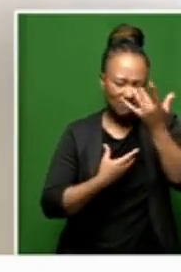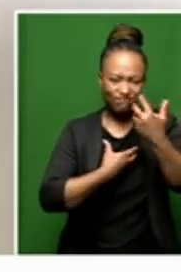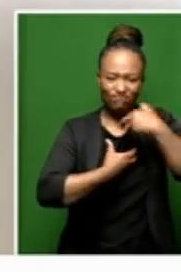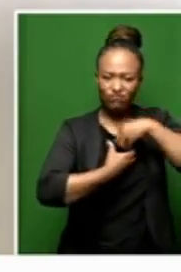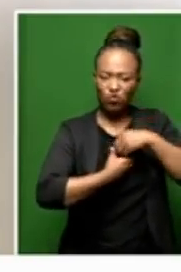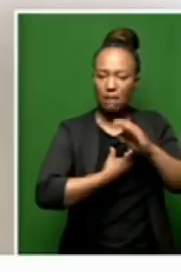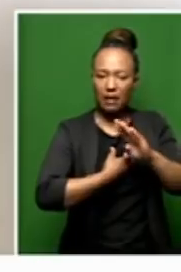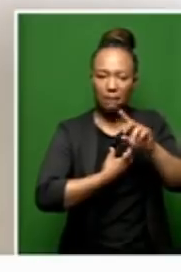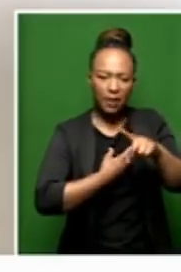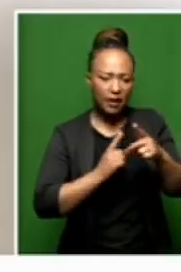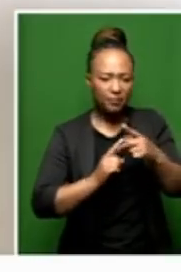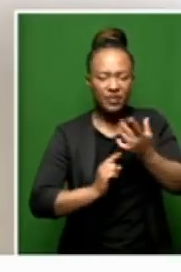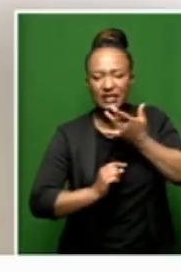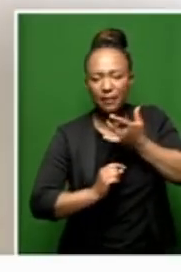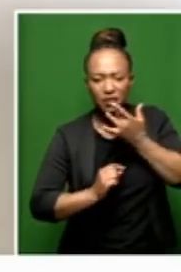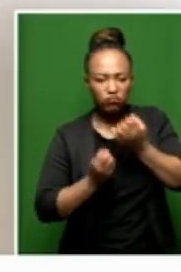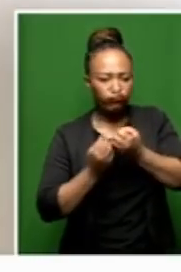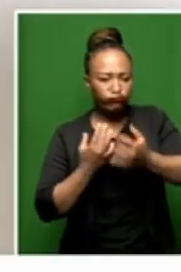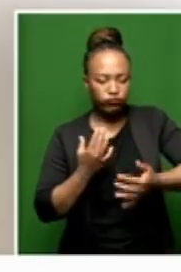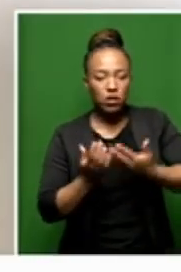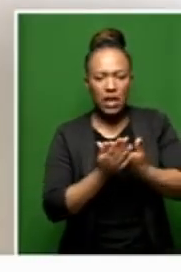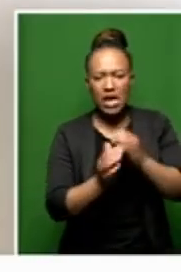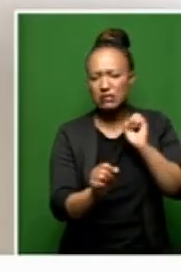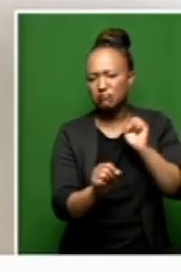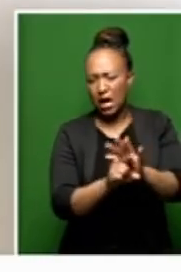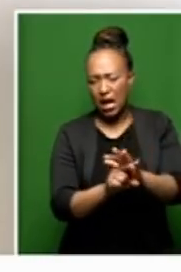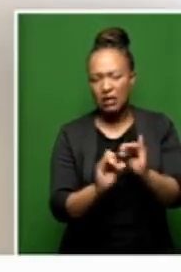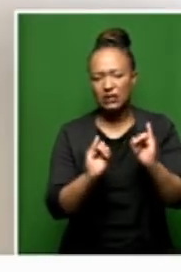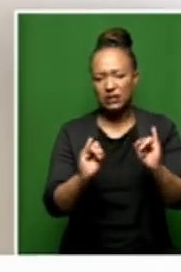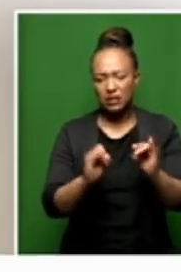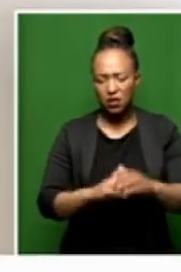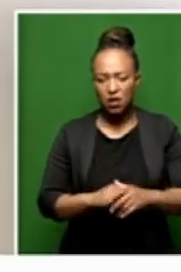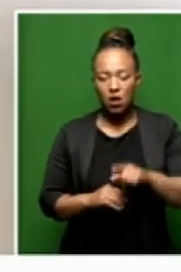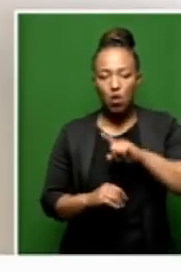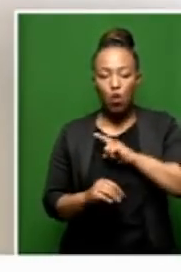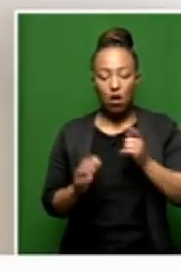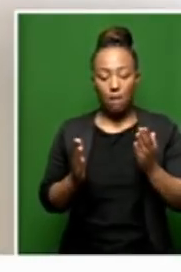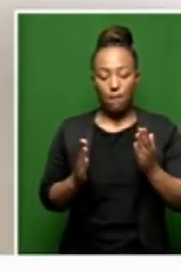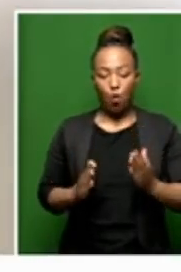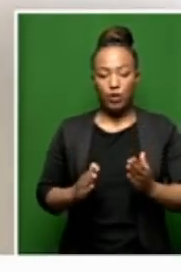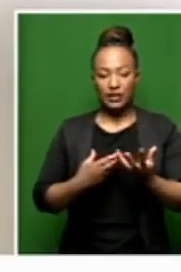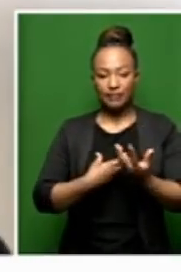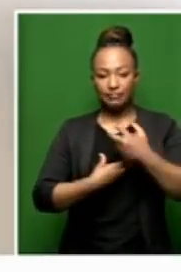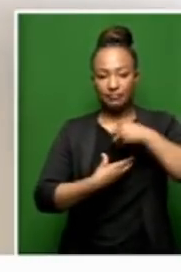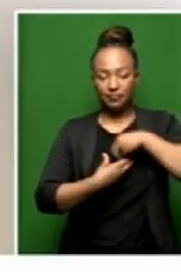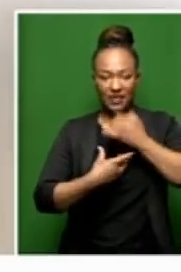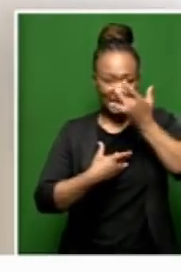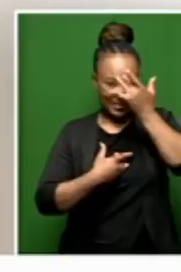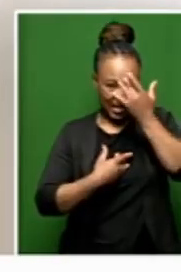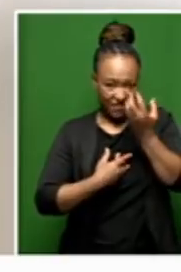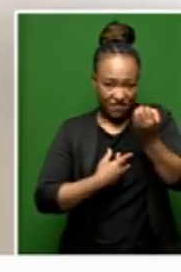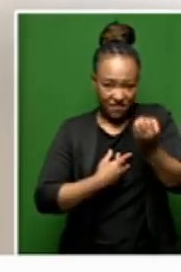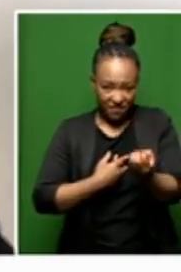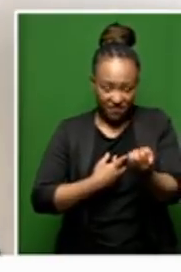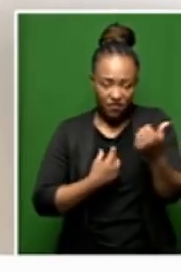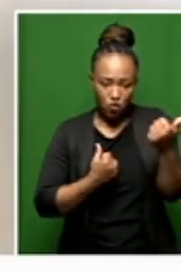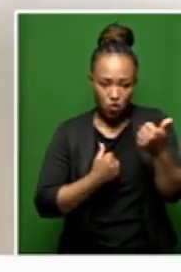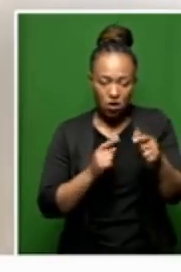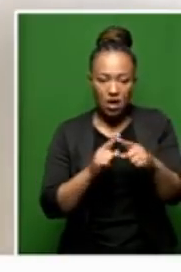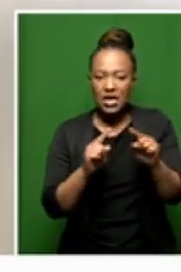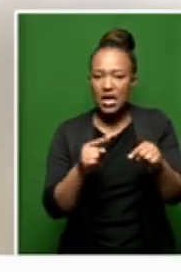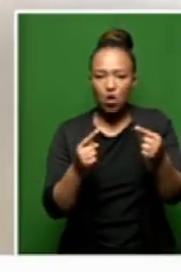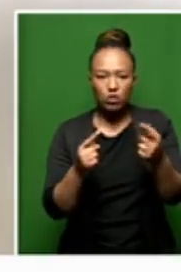lives also because the flu virus eventually, because the old bodies or the people living with comorbidities are not able to take